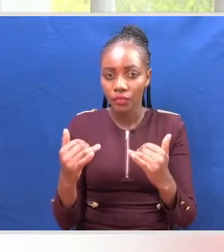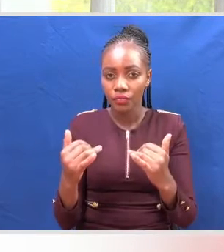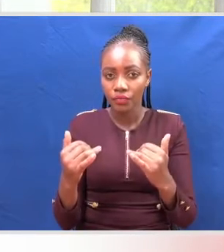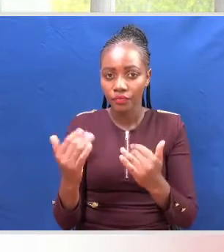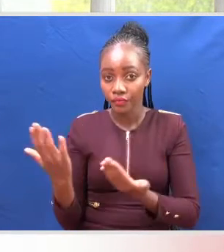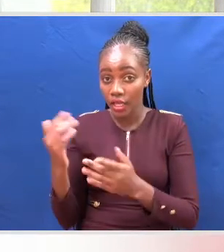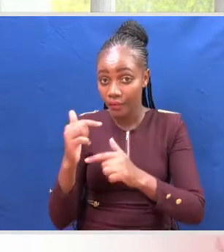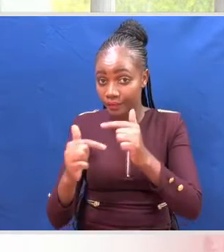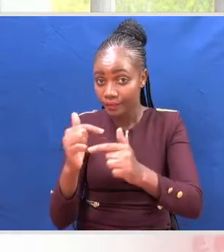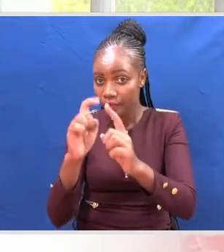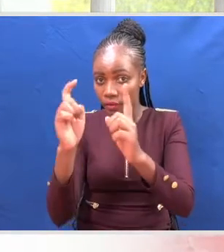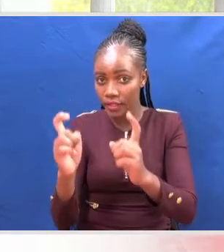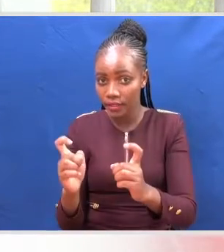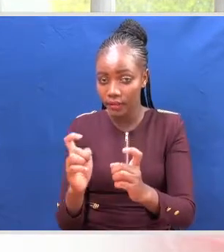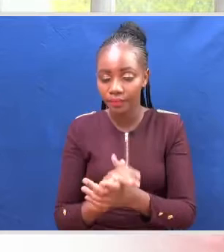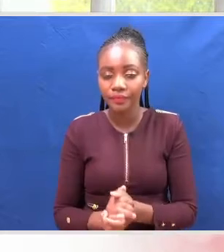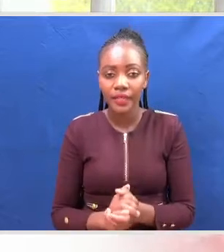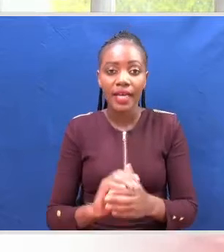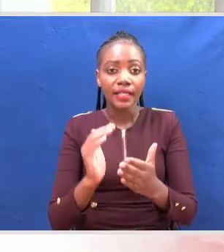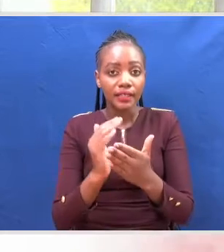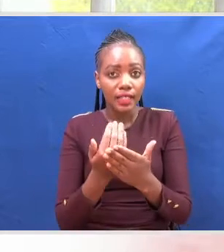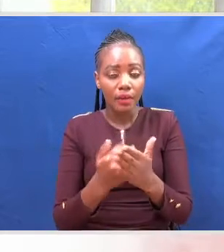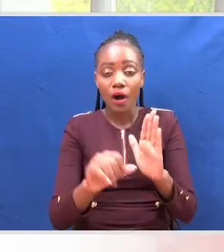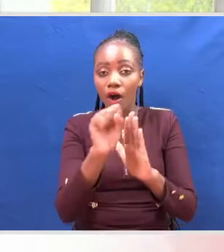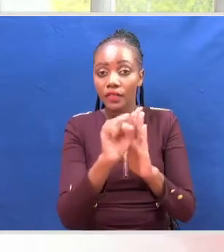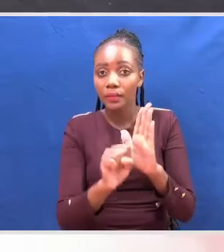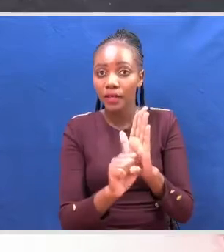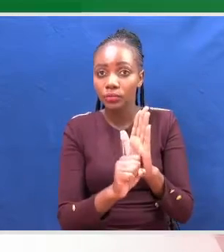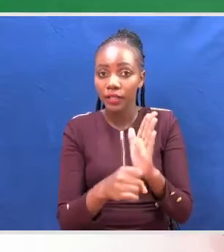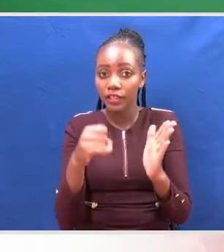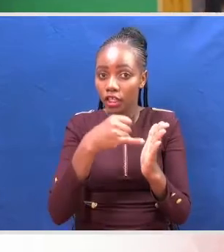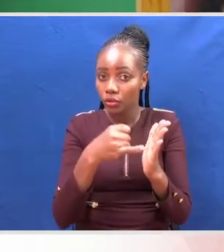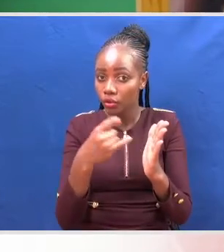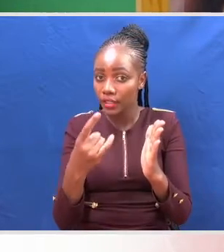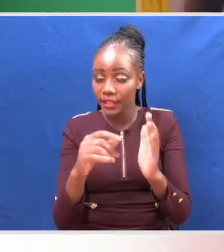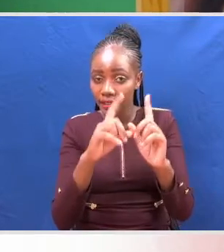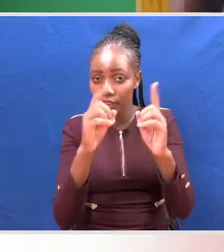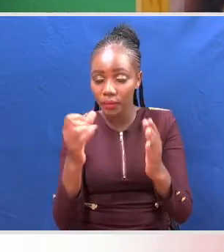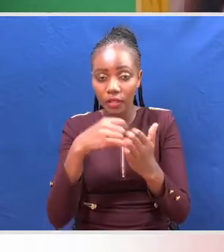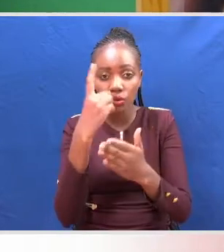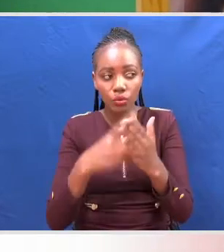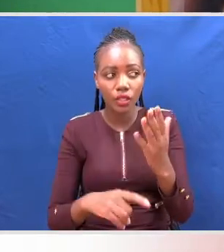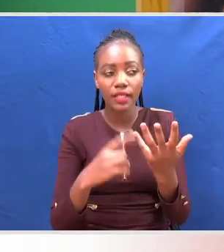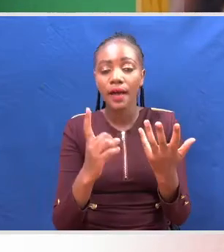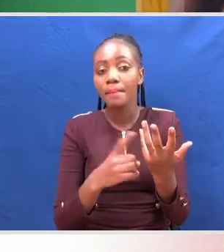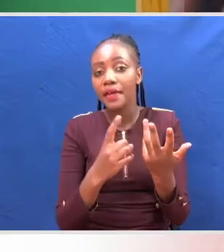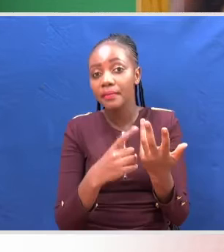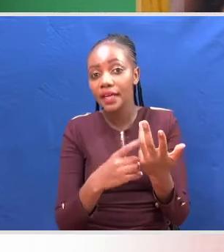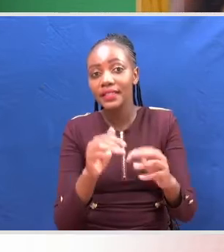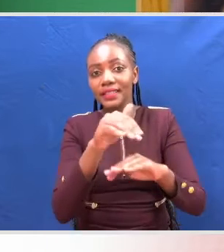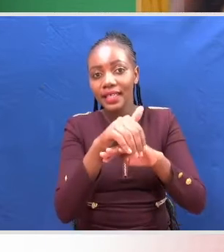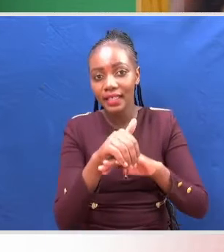to see the wise old man. Some of the subjects covered in the age-based curriculum are mathematics,